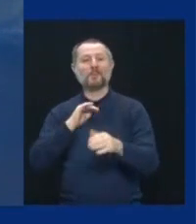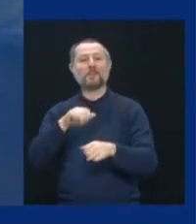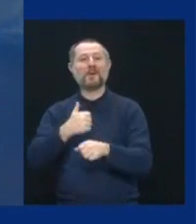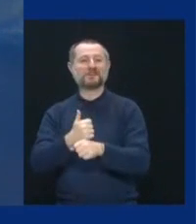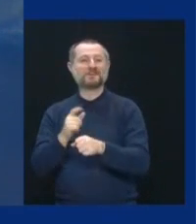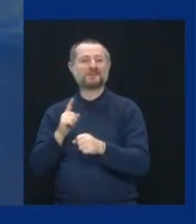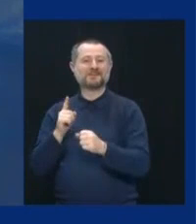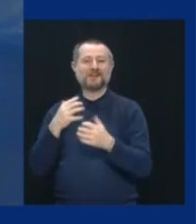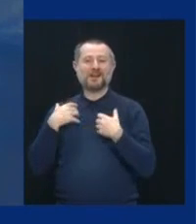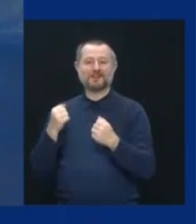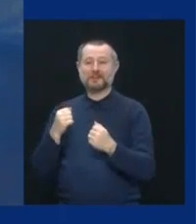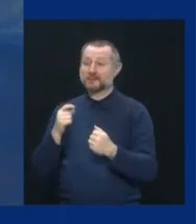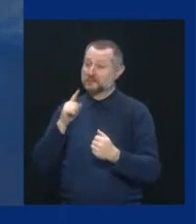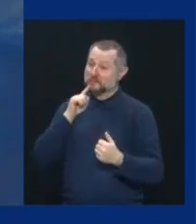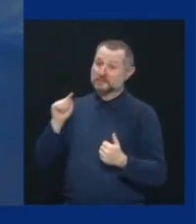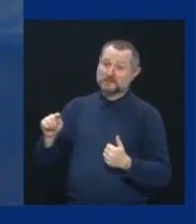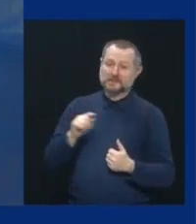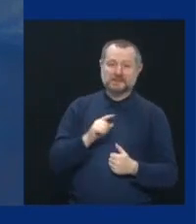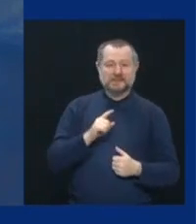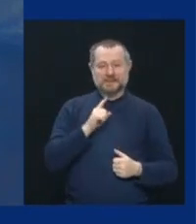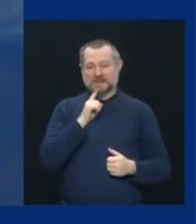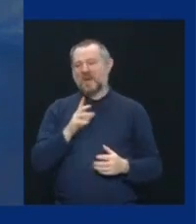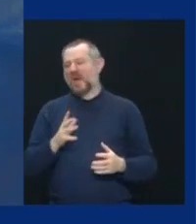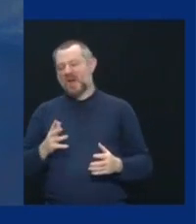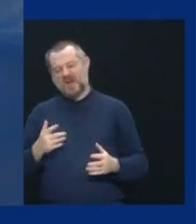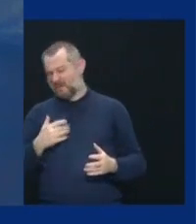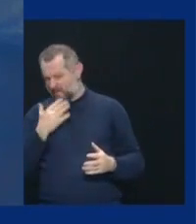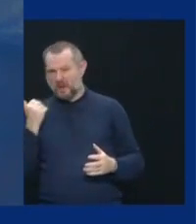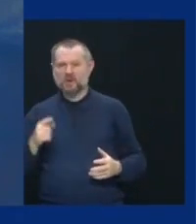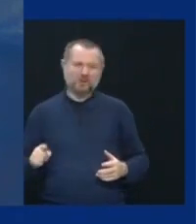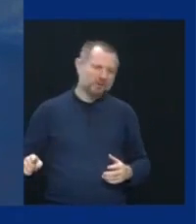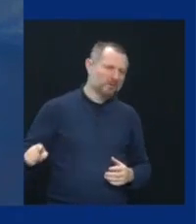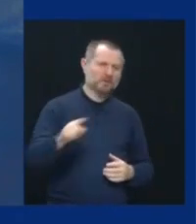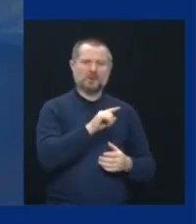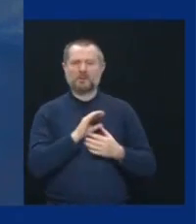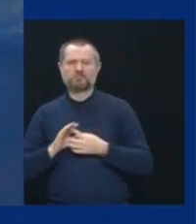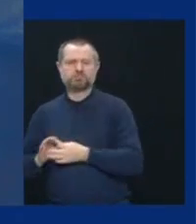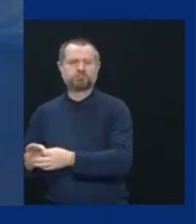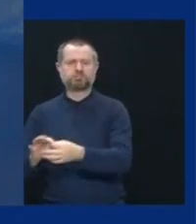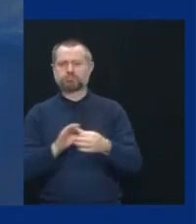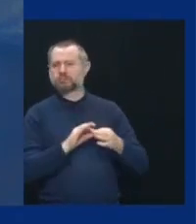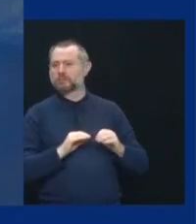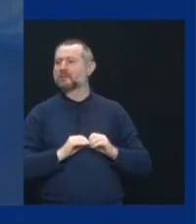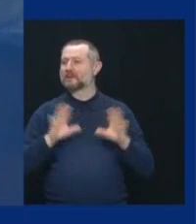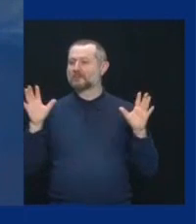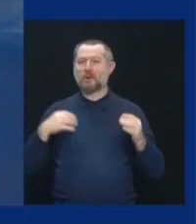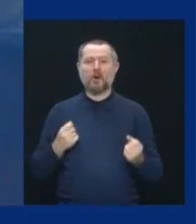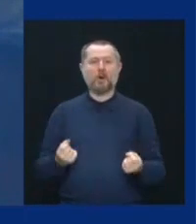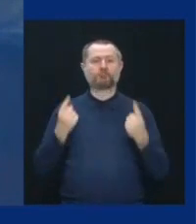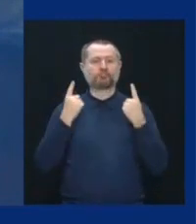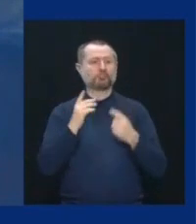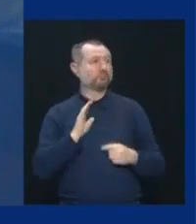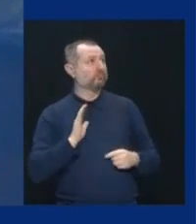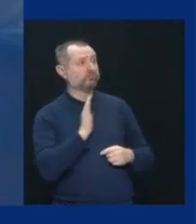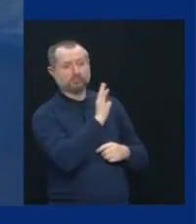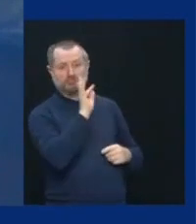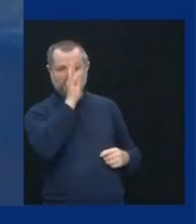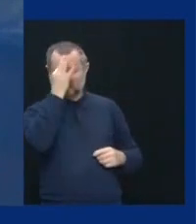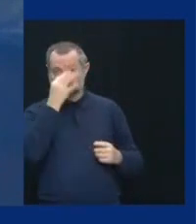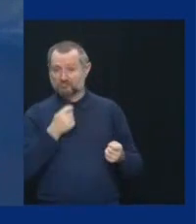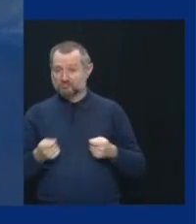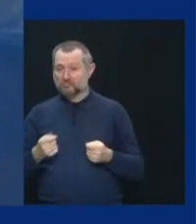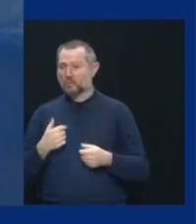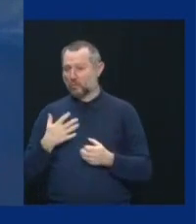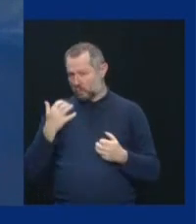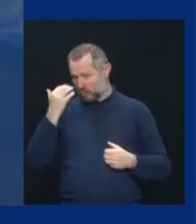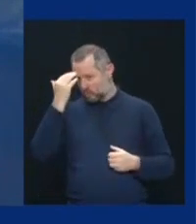We need better coordination between the federal government and the state government so we know what pharmacies they're